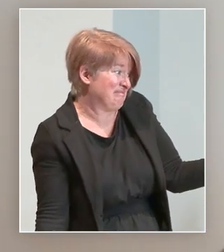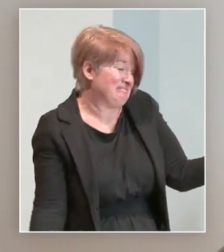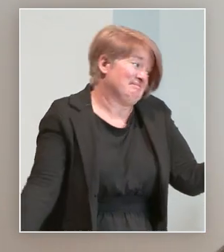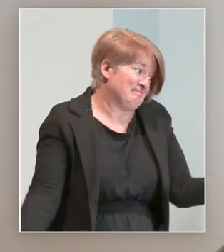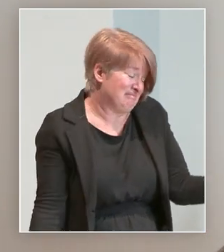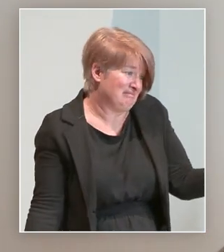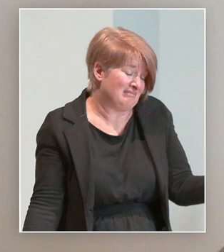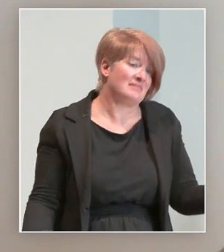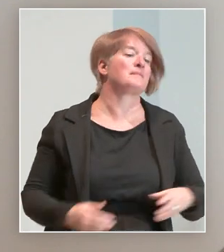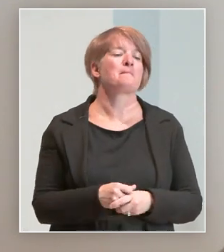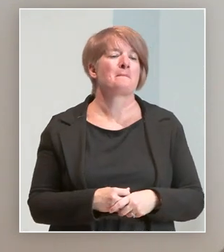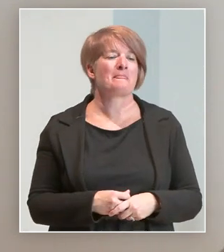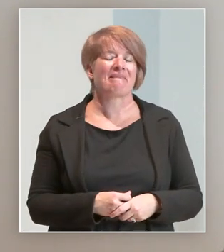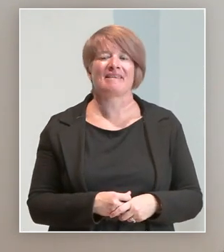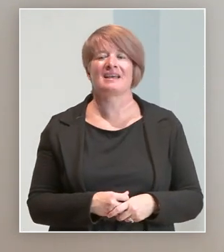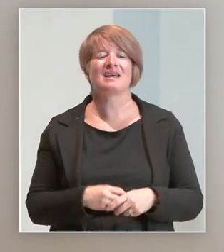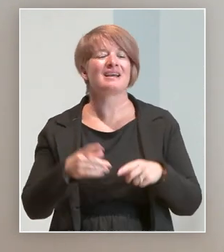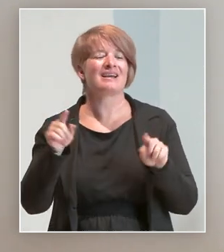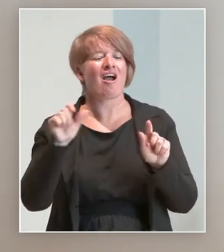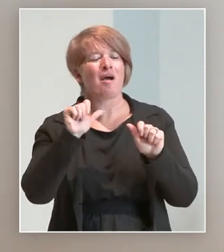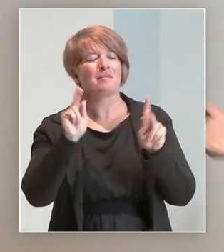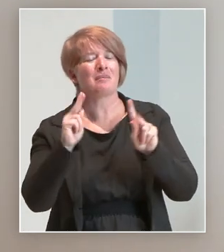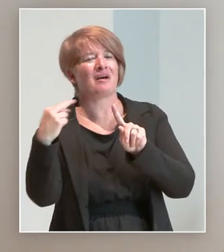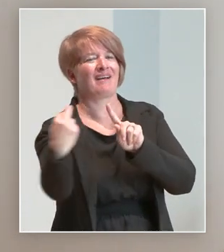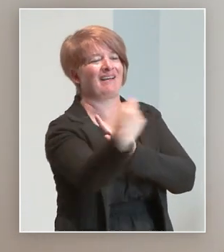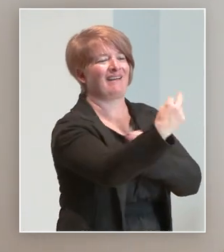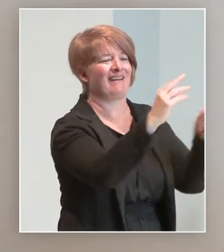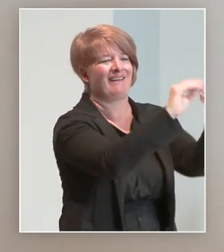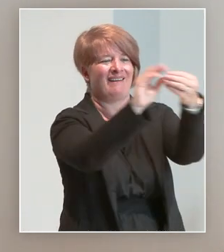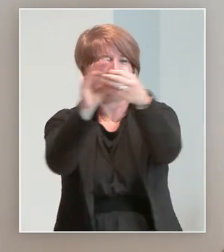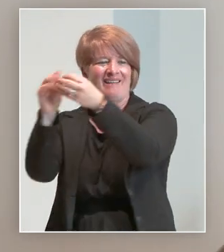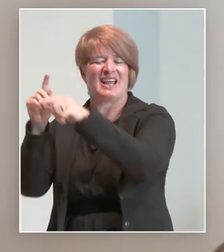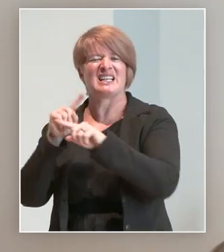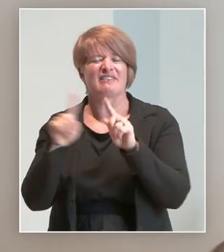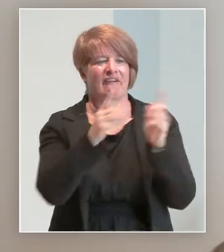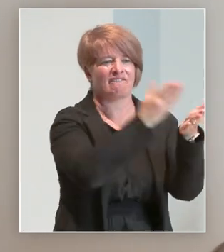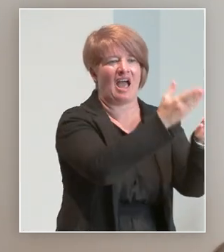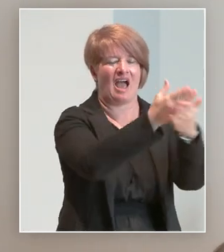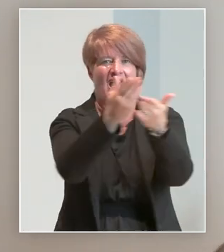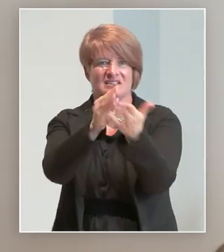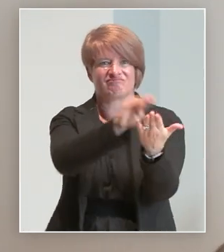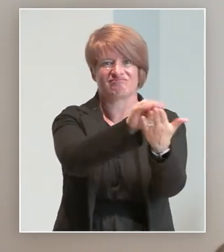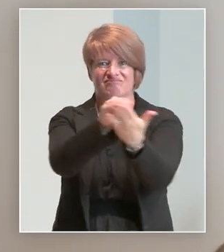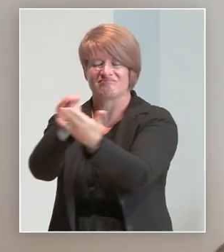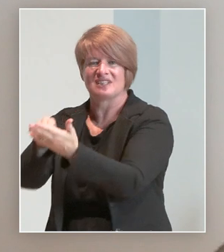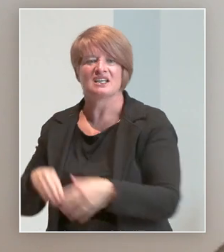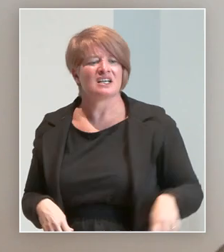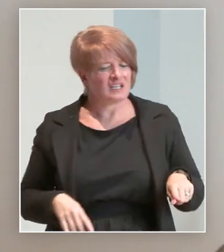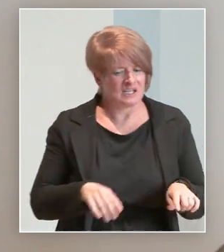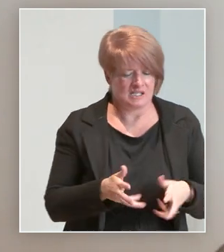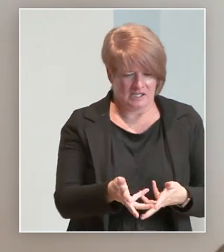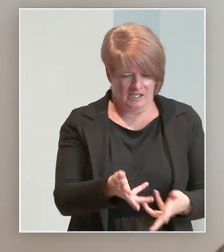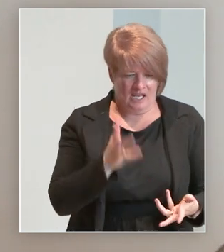The incident across several sources include different facts about the evening. The way Jarrett kept engaging with the